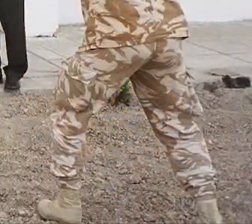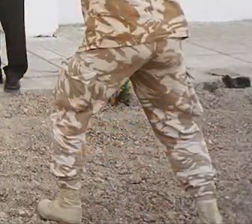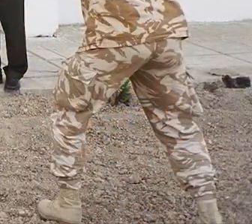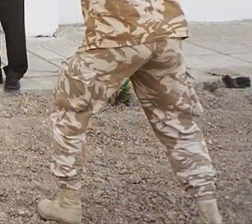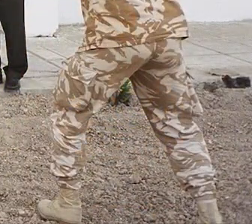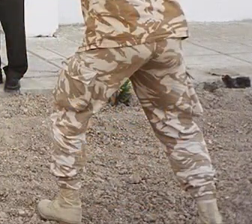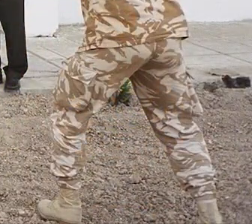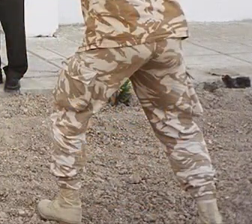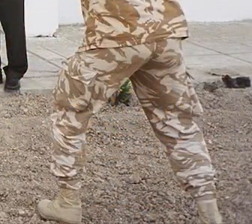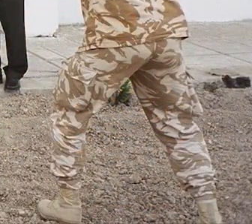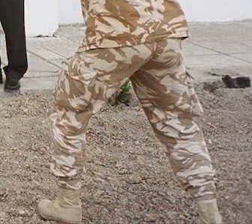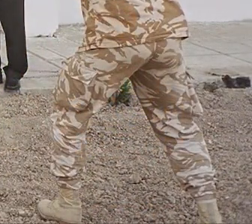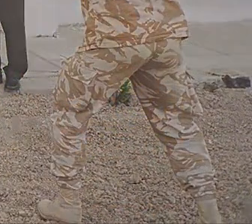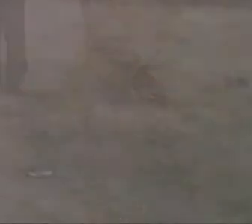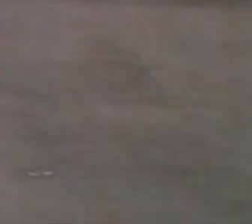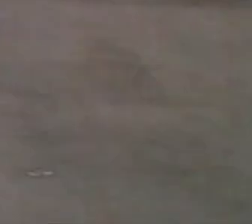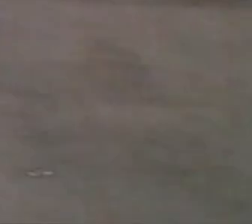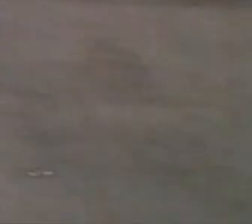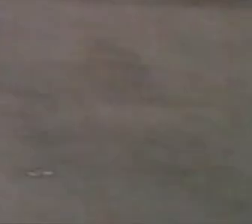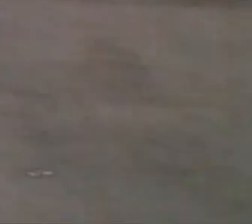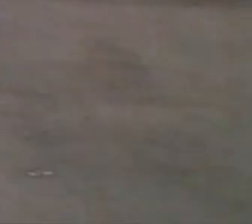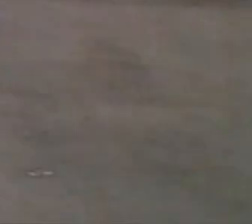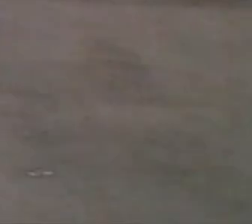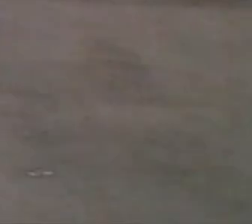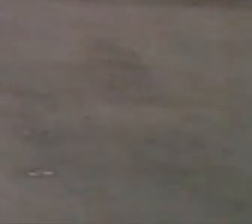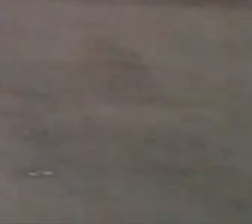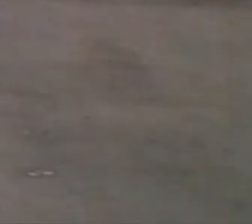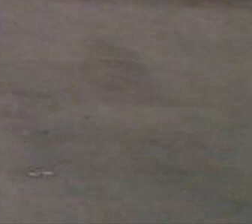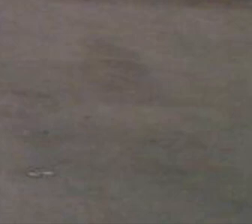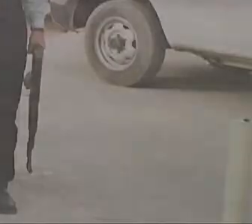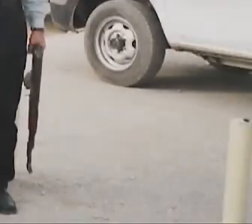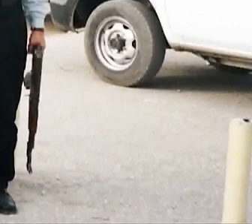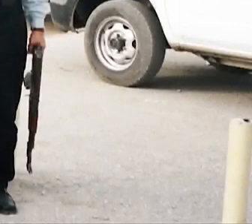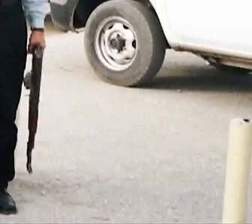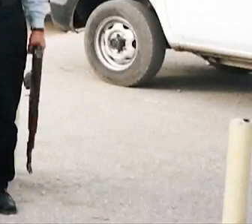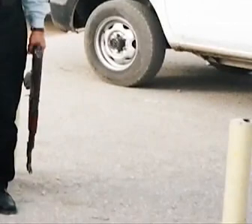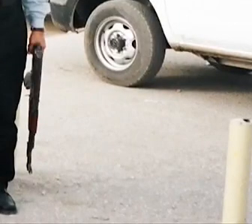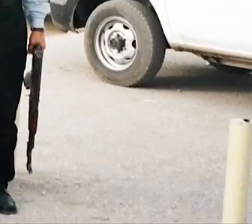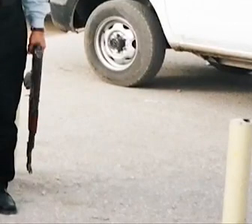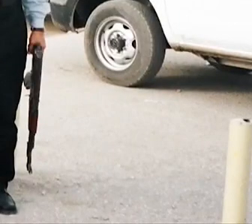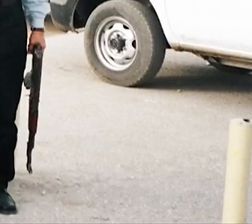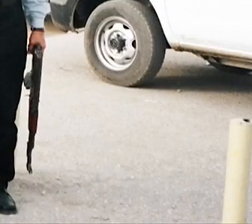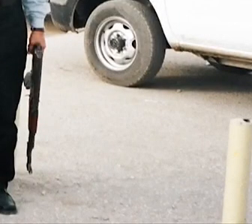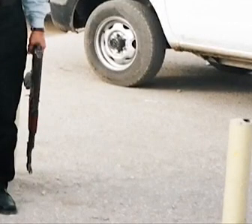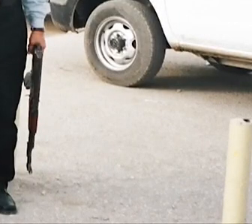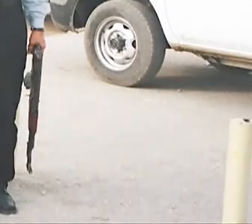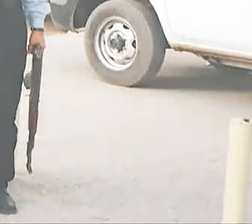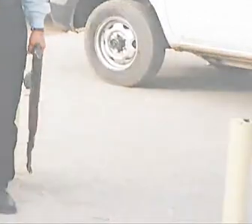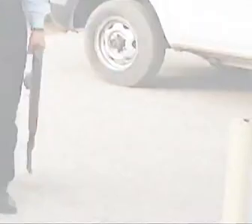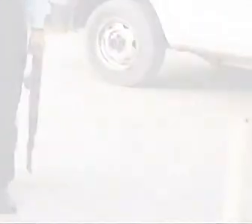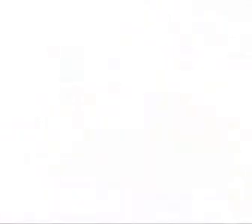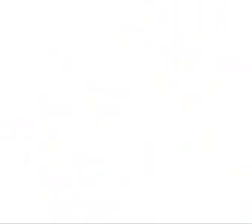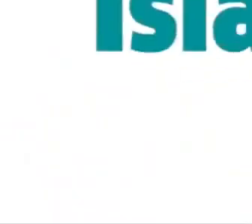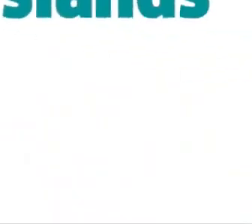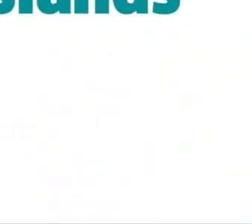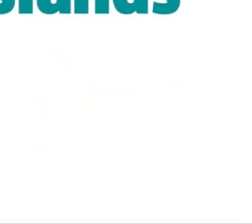in 2003 still resonates today. It underpins support for rules-based global governance